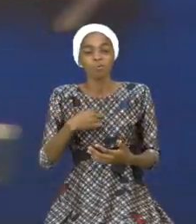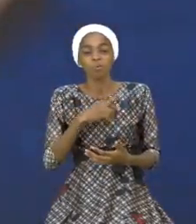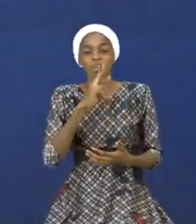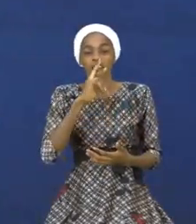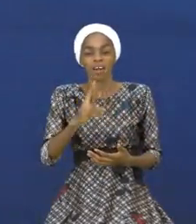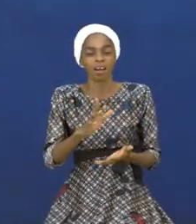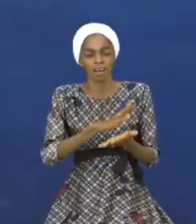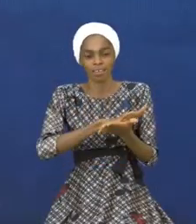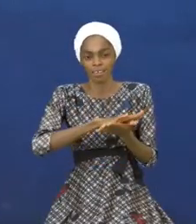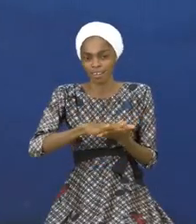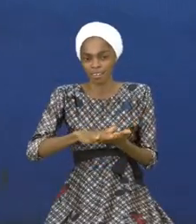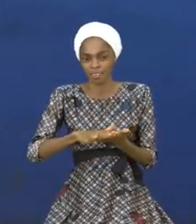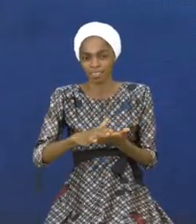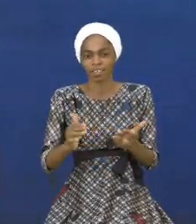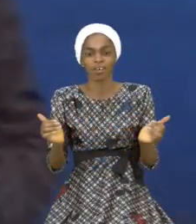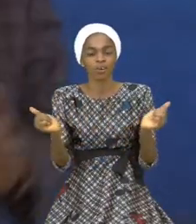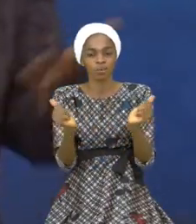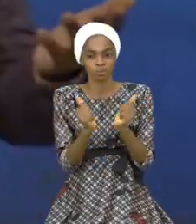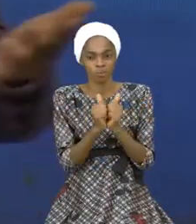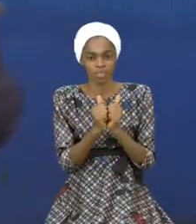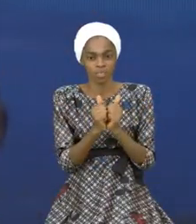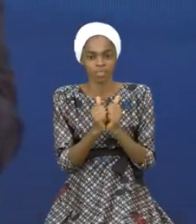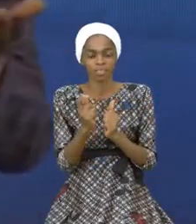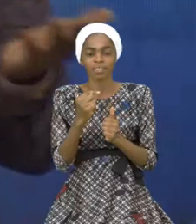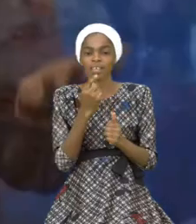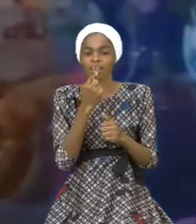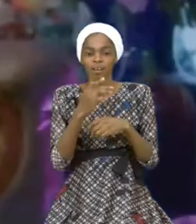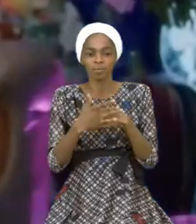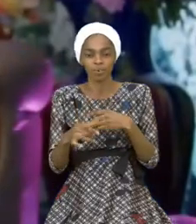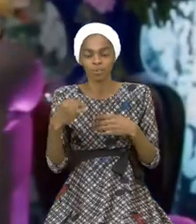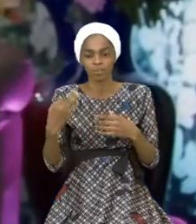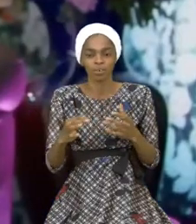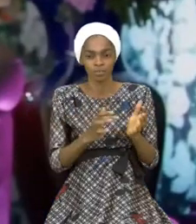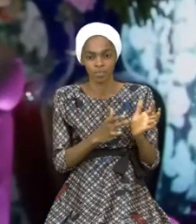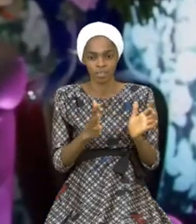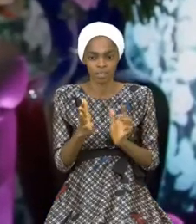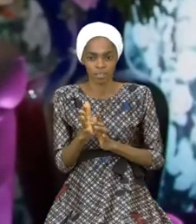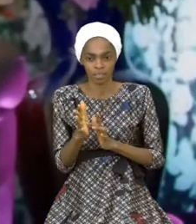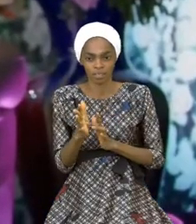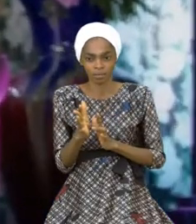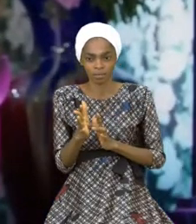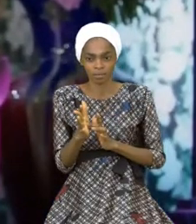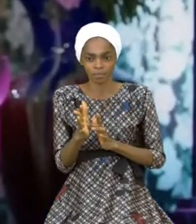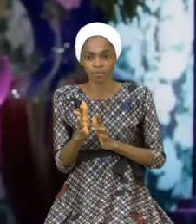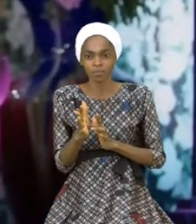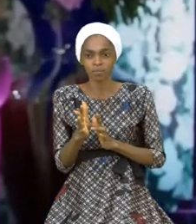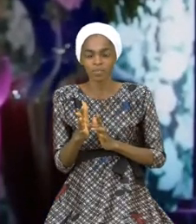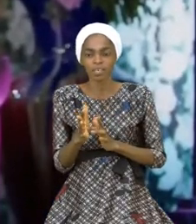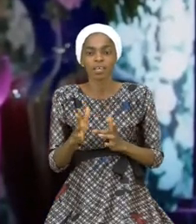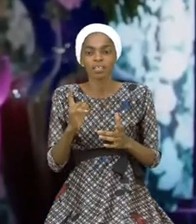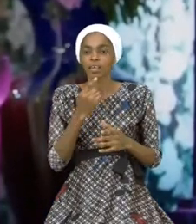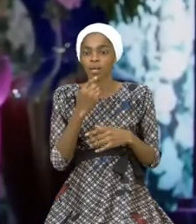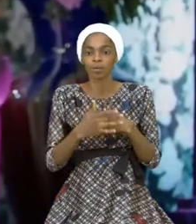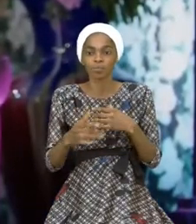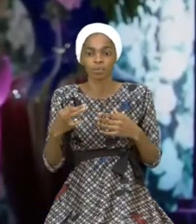cleansed with the blood of Jesus, the blood of the Lamb, without blemish